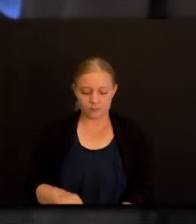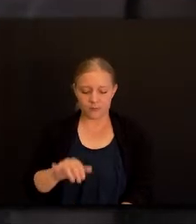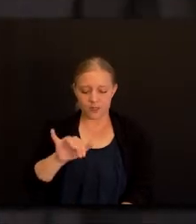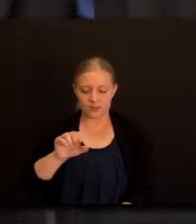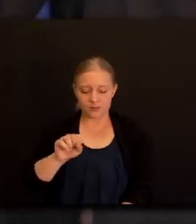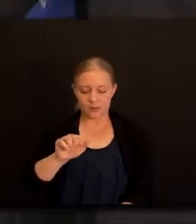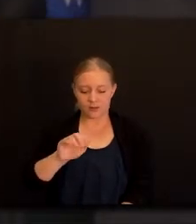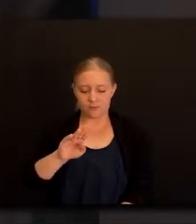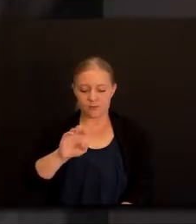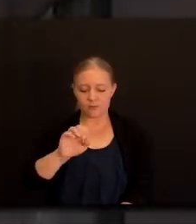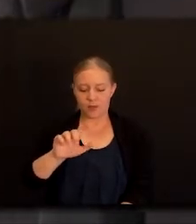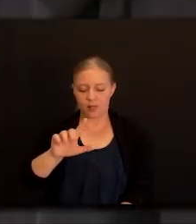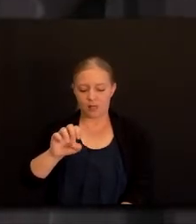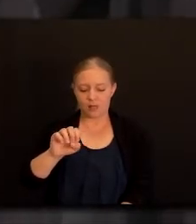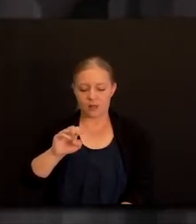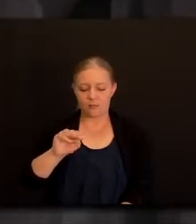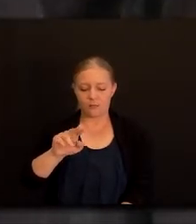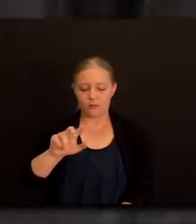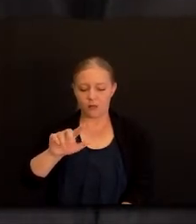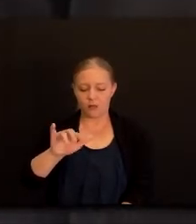Isabel May Mullinex.